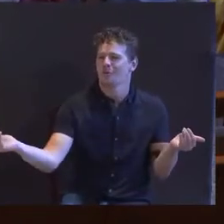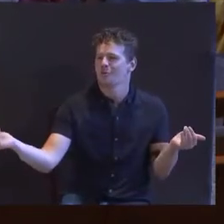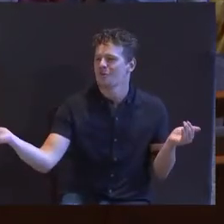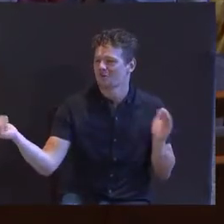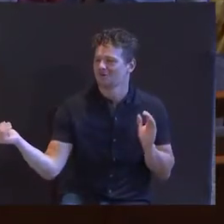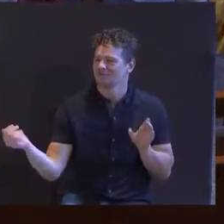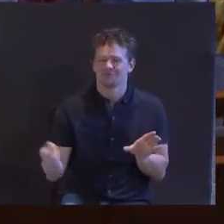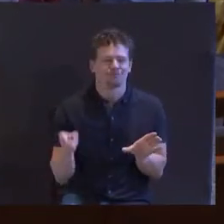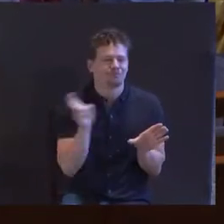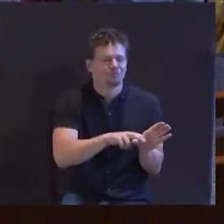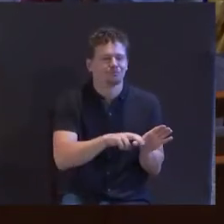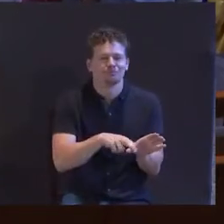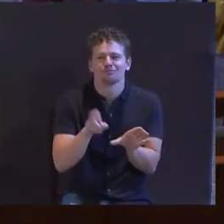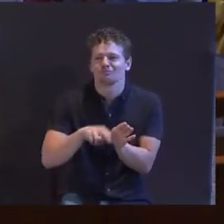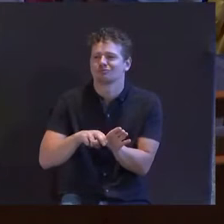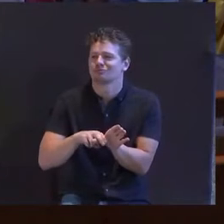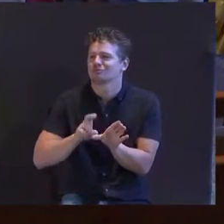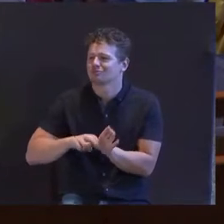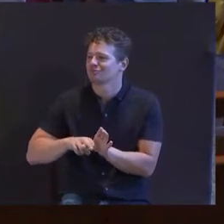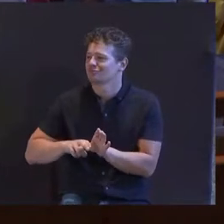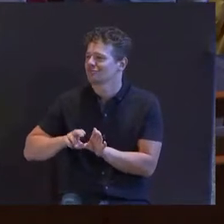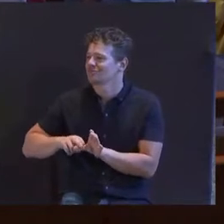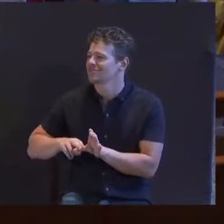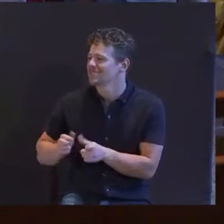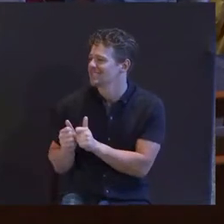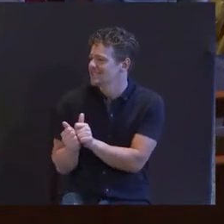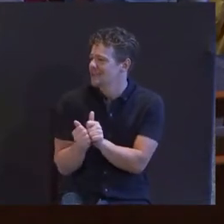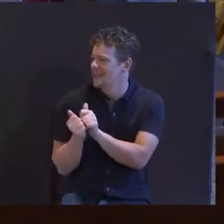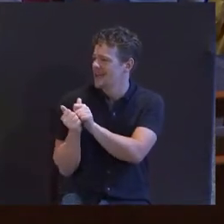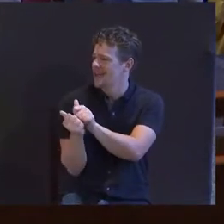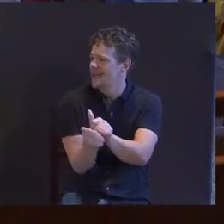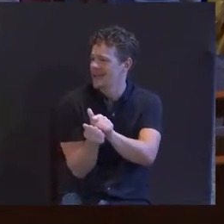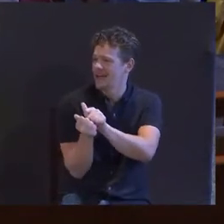Ooh-ah-ee-ah-ooh-ah. Come on the peace train.